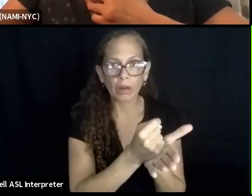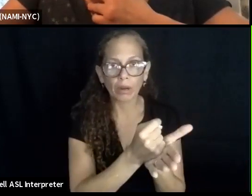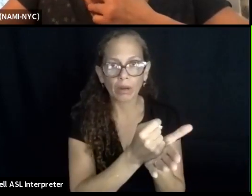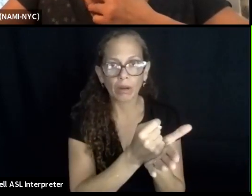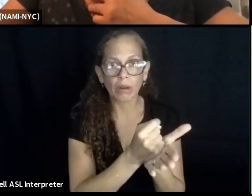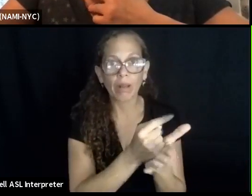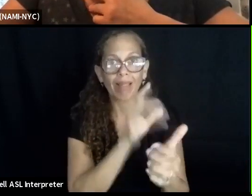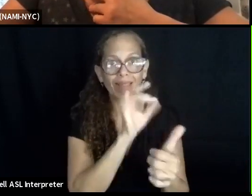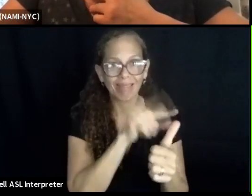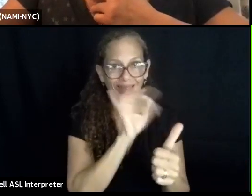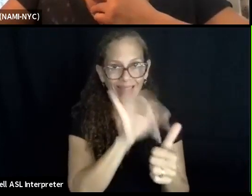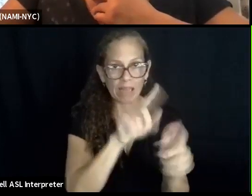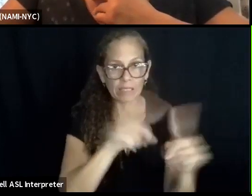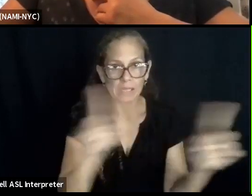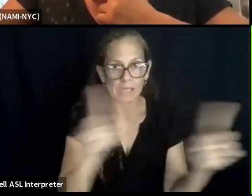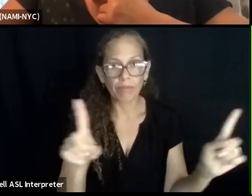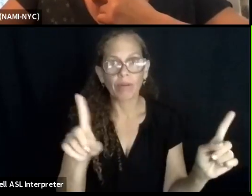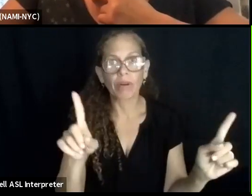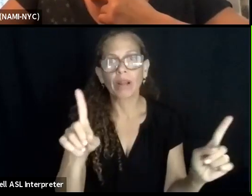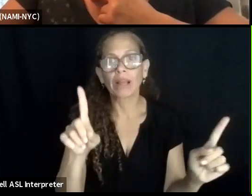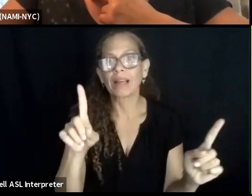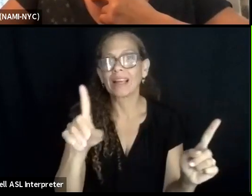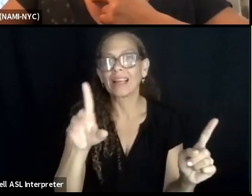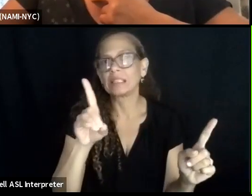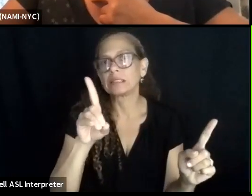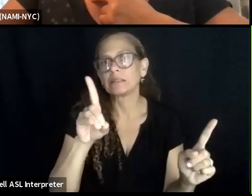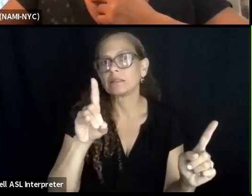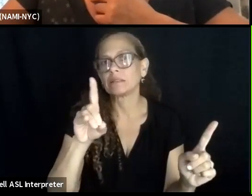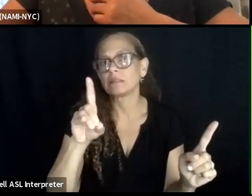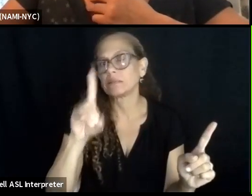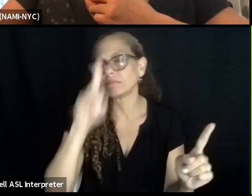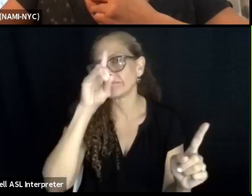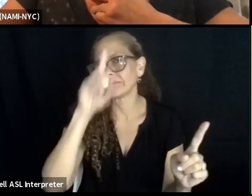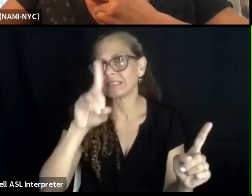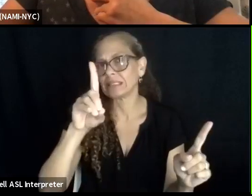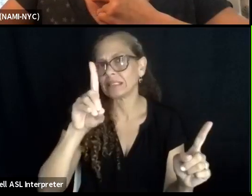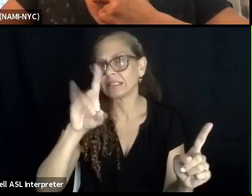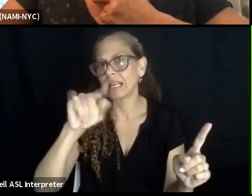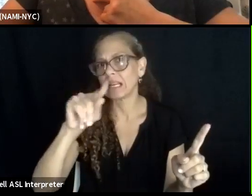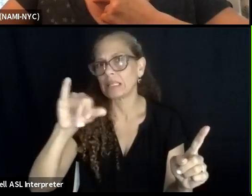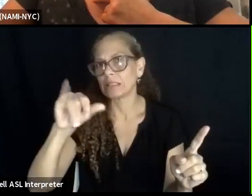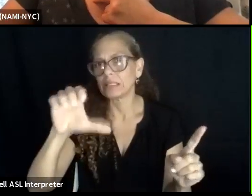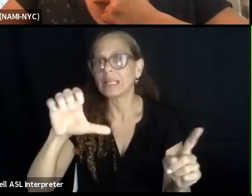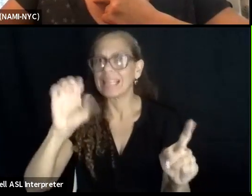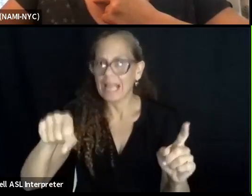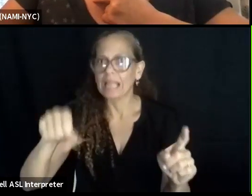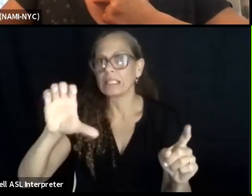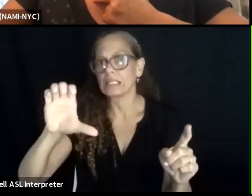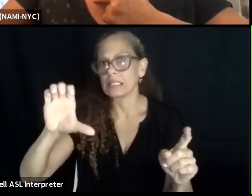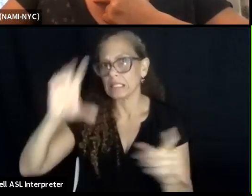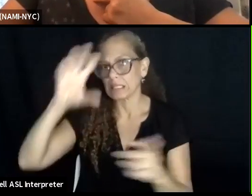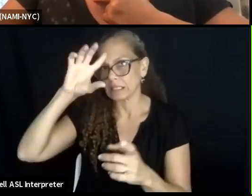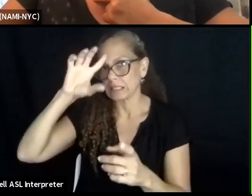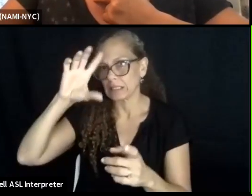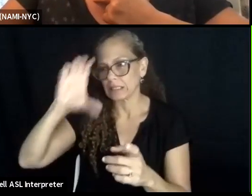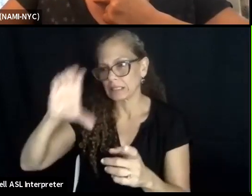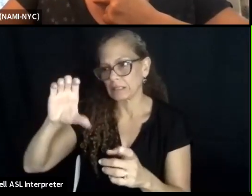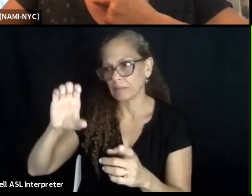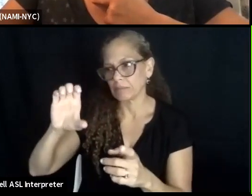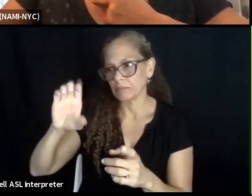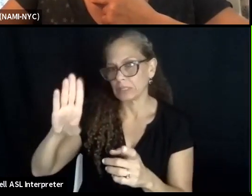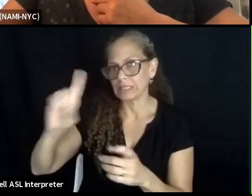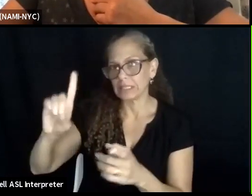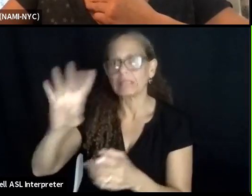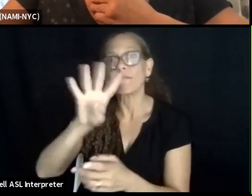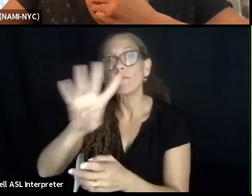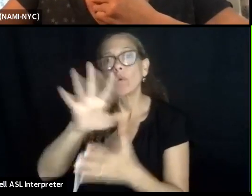definitely that is different. The diary cards are also very similar. You can find both of them in CBT as well. I think the thing that sets DBT apart are the 4 skills